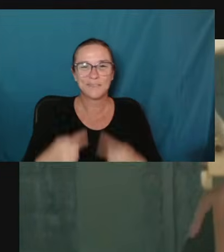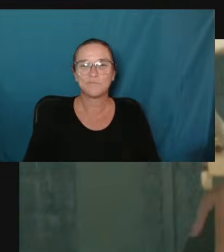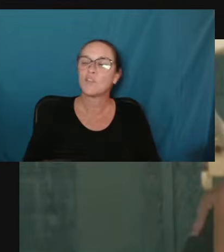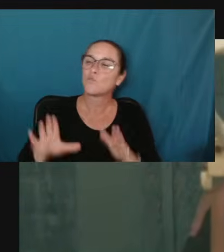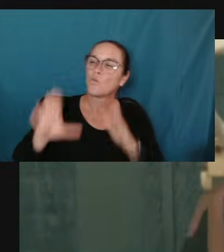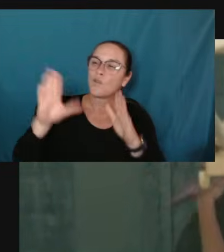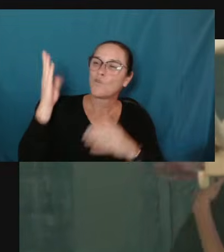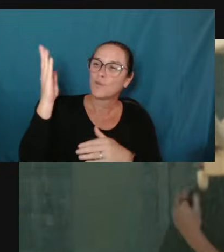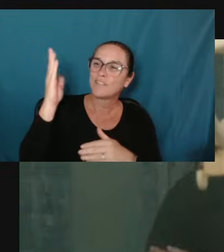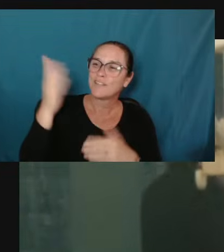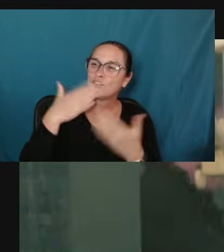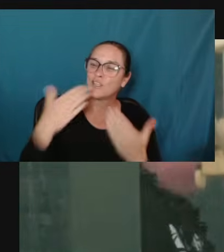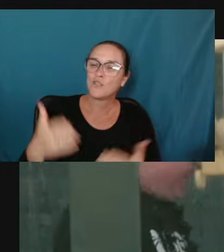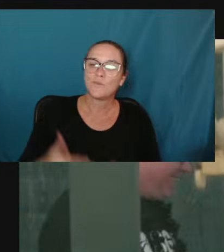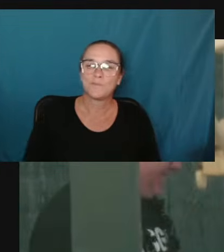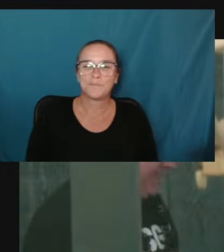Love